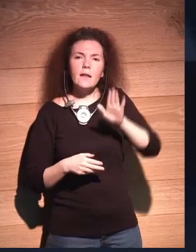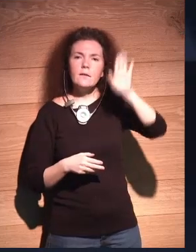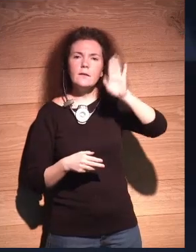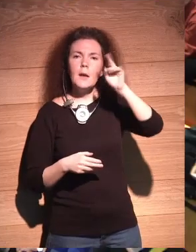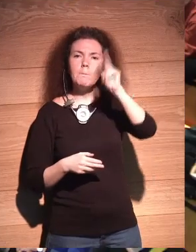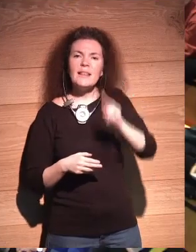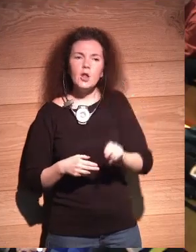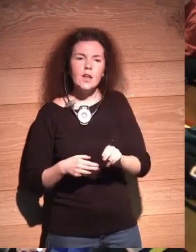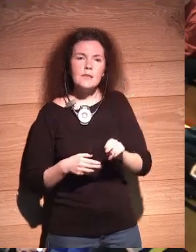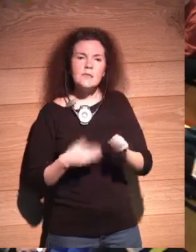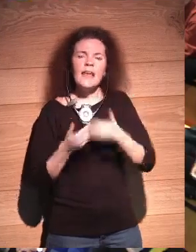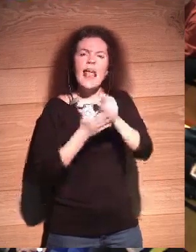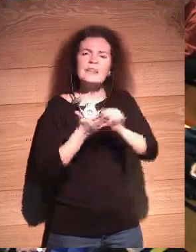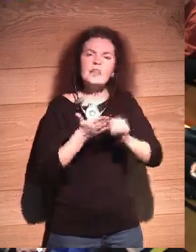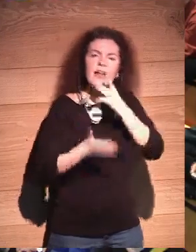and what about writers?